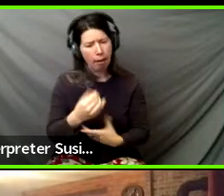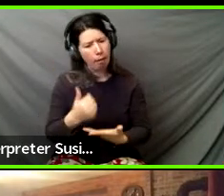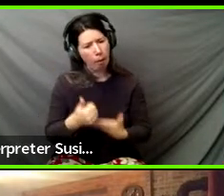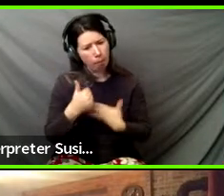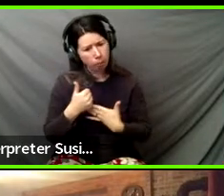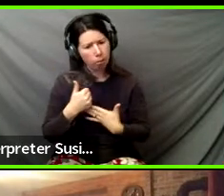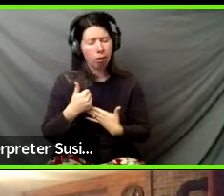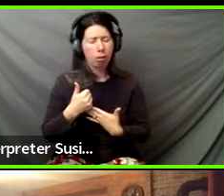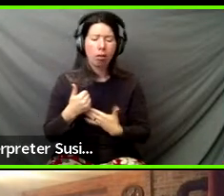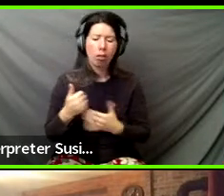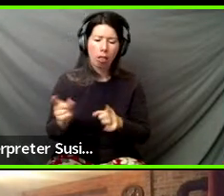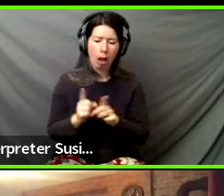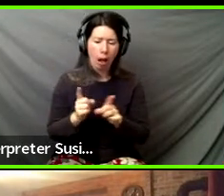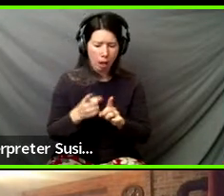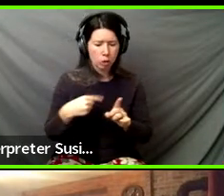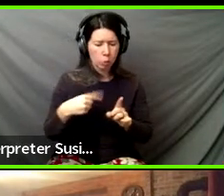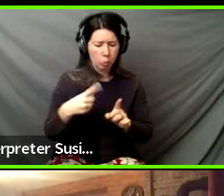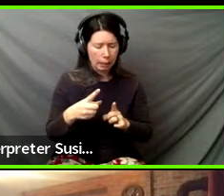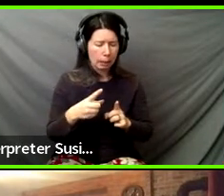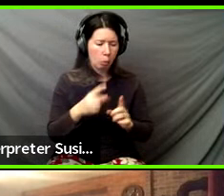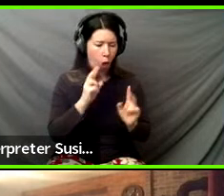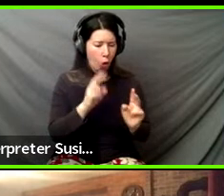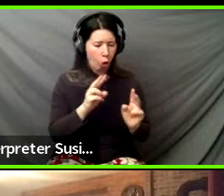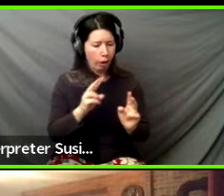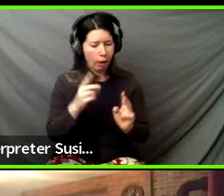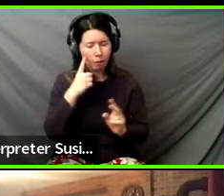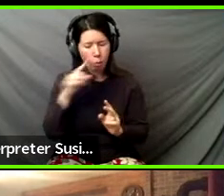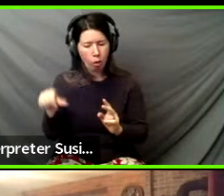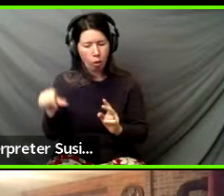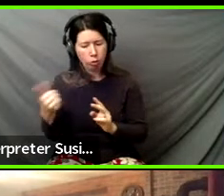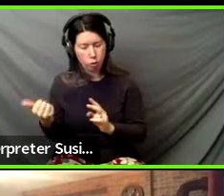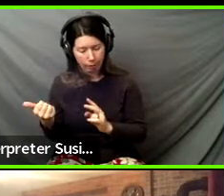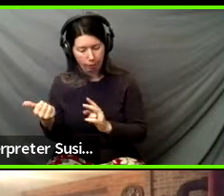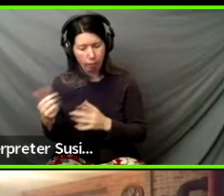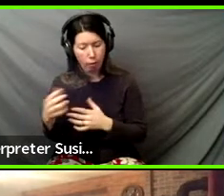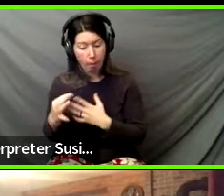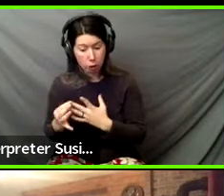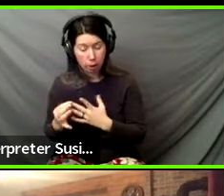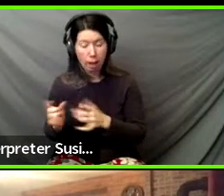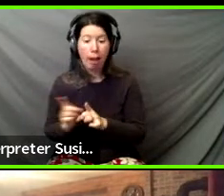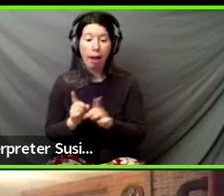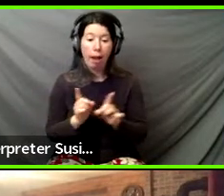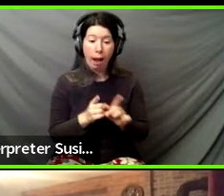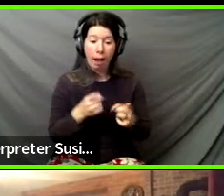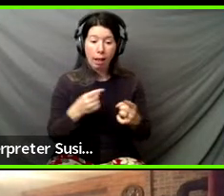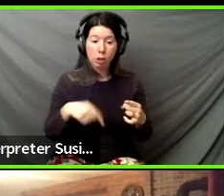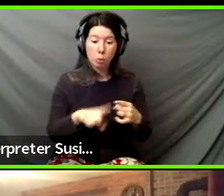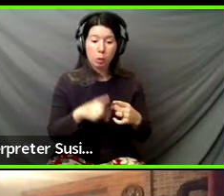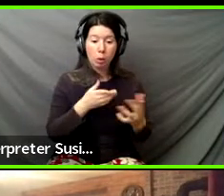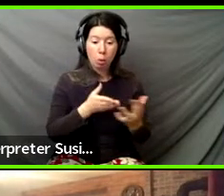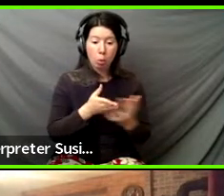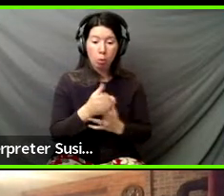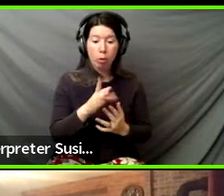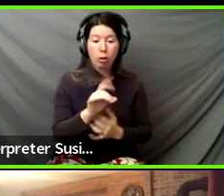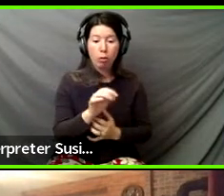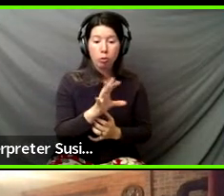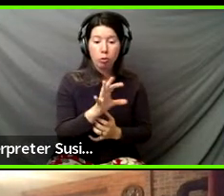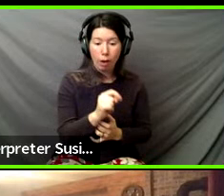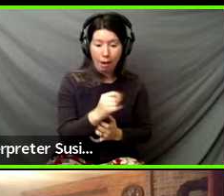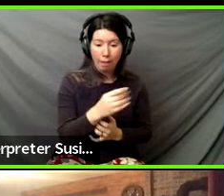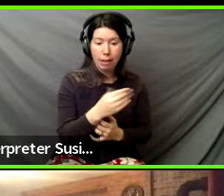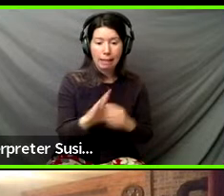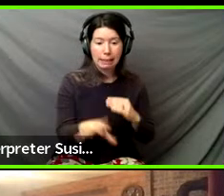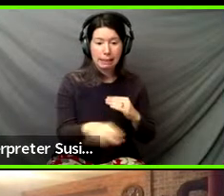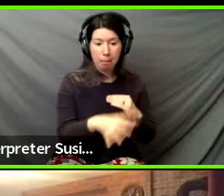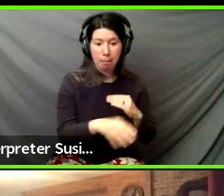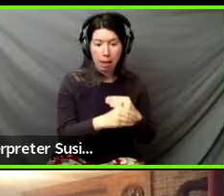went through the locally preferred alternative. But as we go through the draft supplemental, your